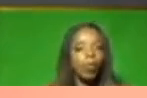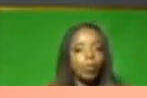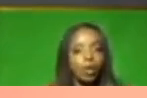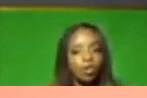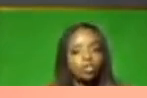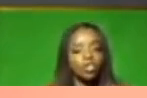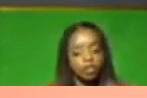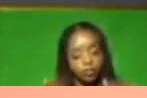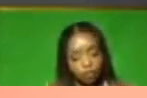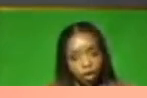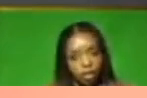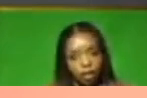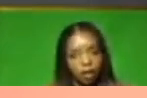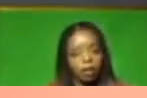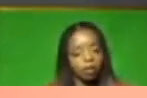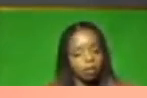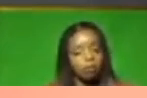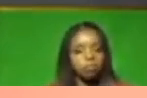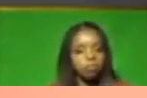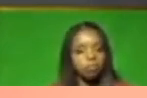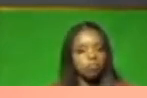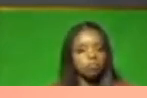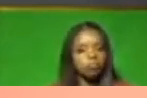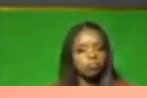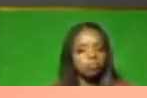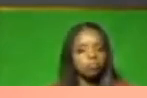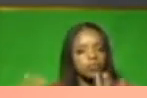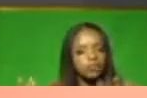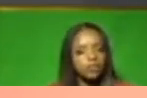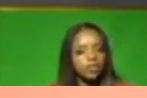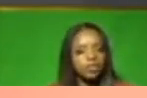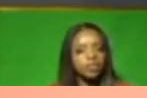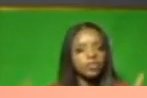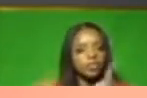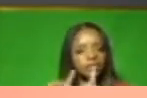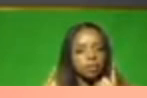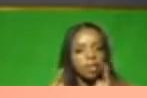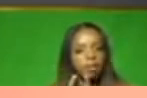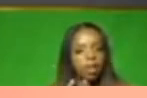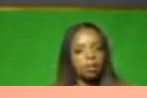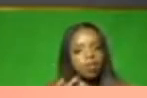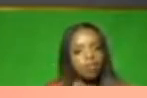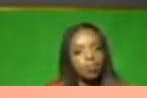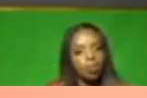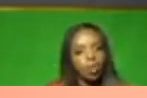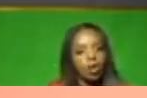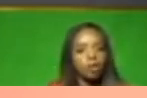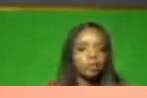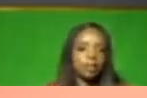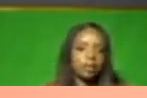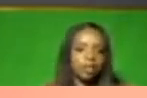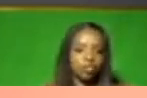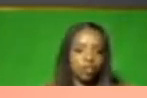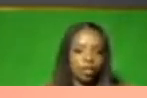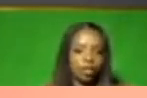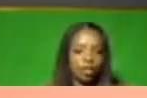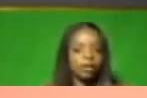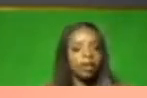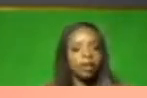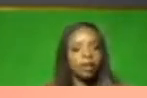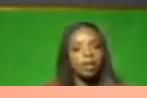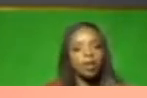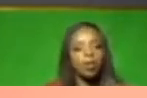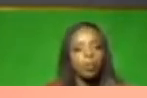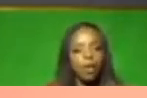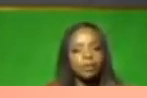facilitated support to the Department of Water and Sanitation to re-engineer